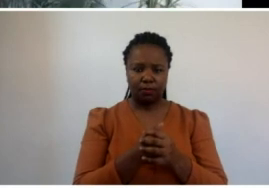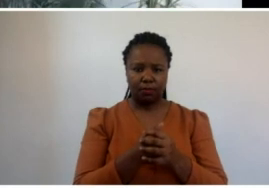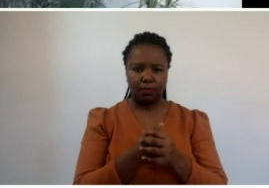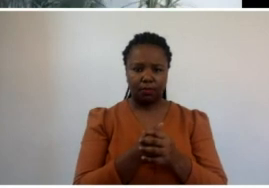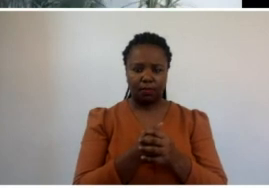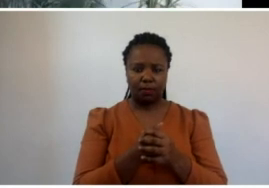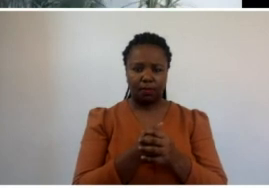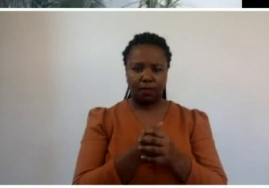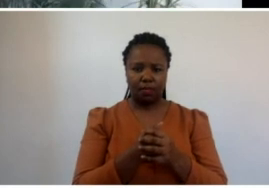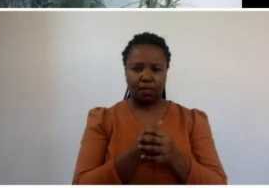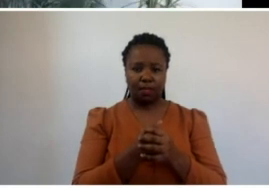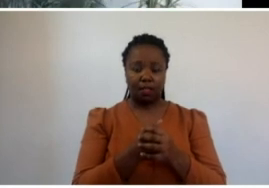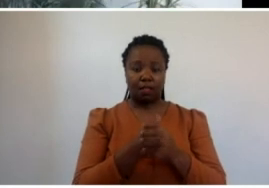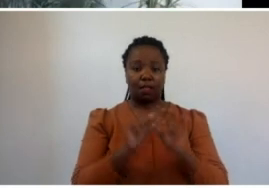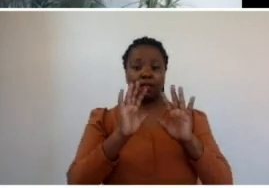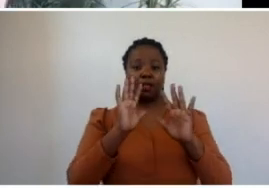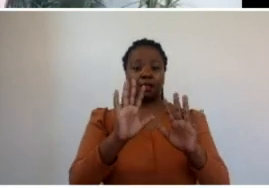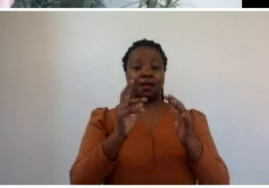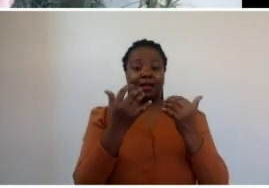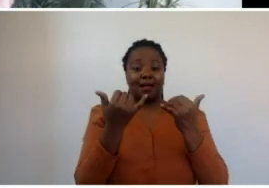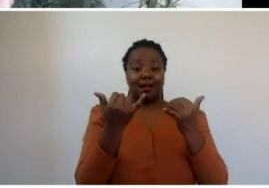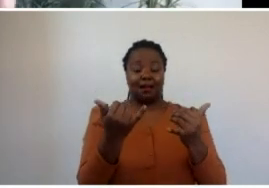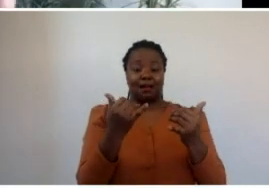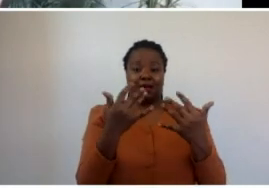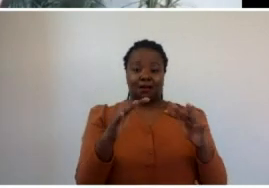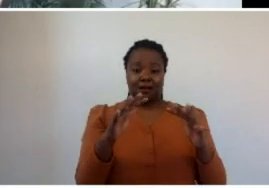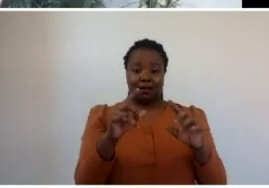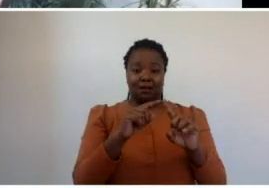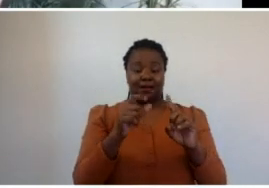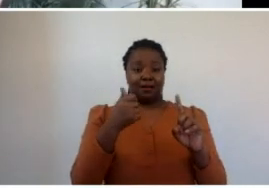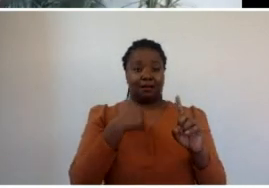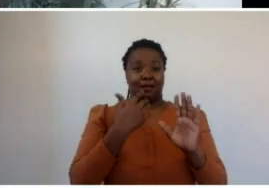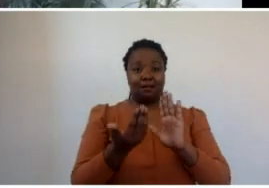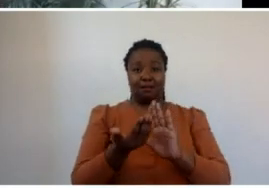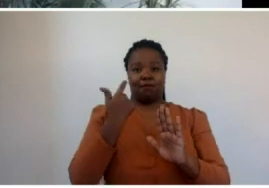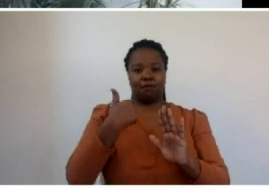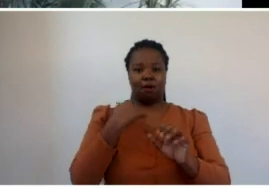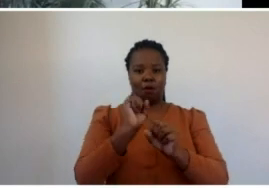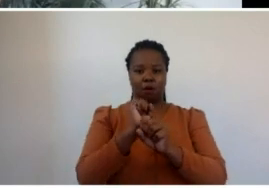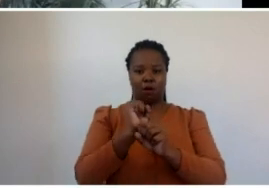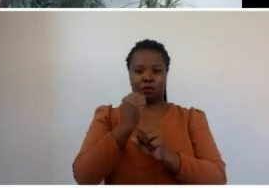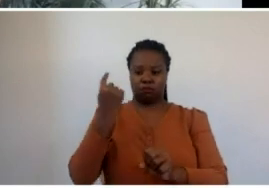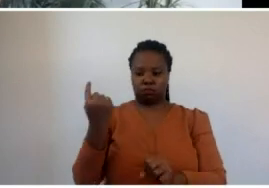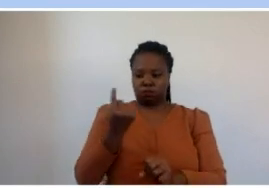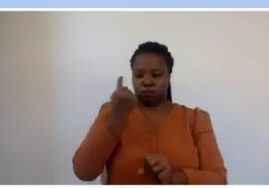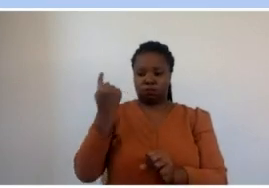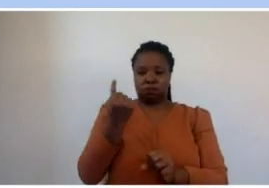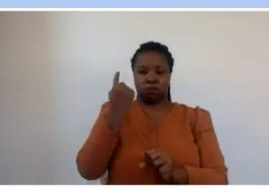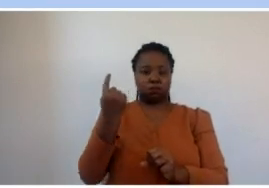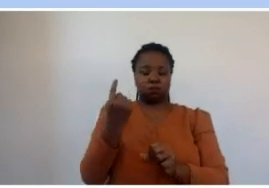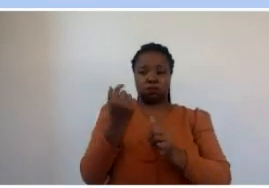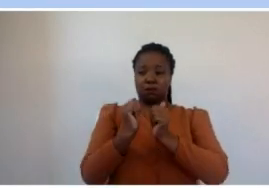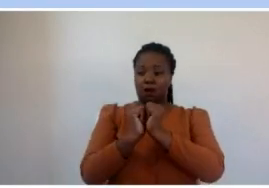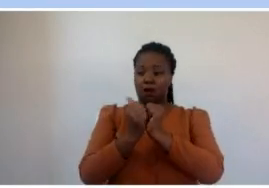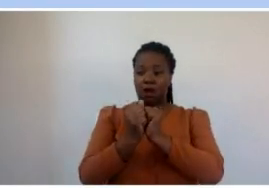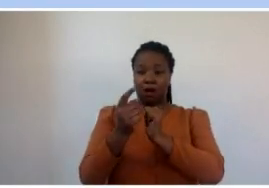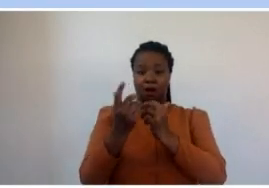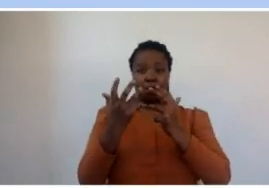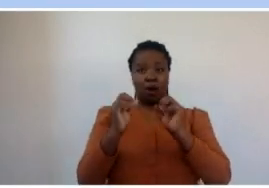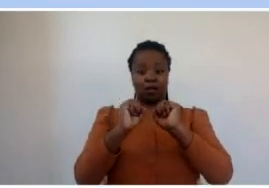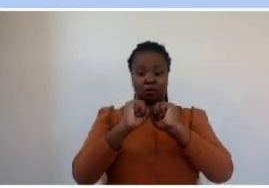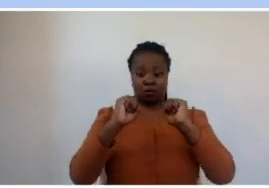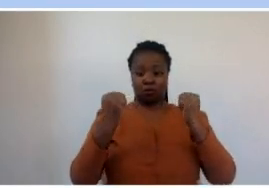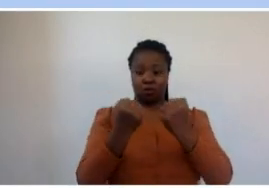As you point out, life is not lived in silos. And if we want a totally inclusive society, we have to be inclusive